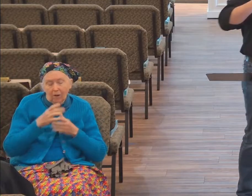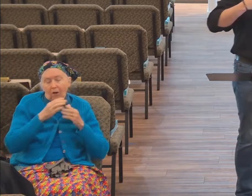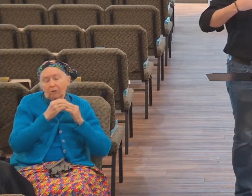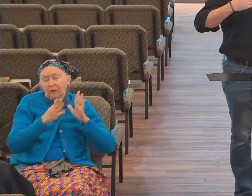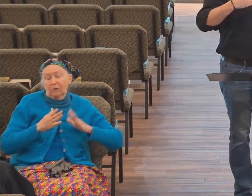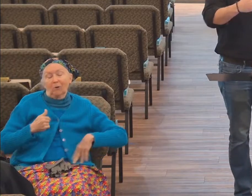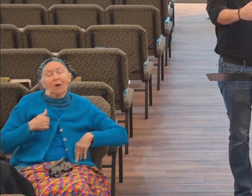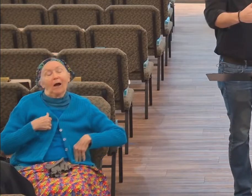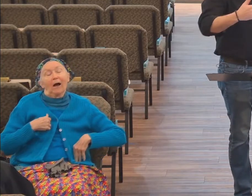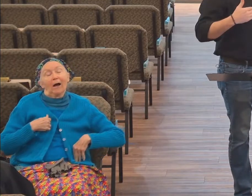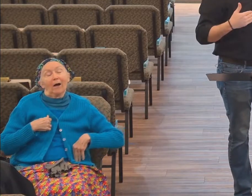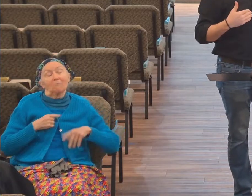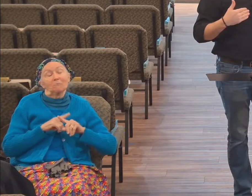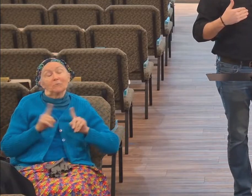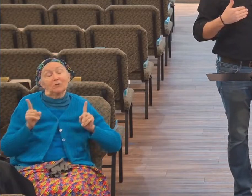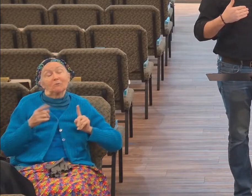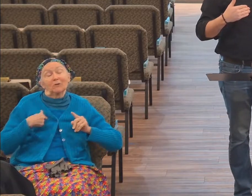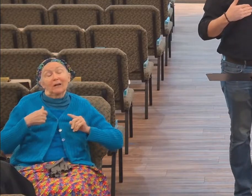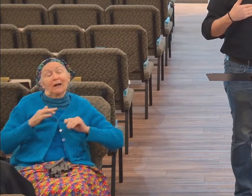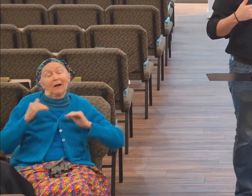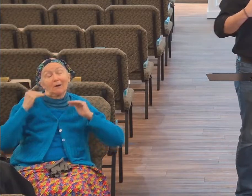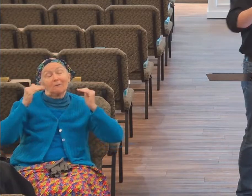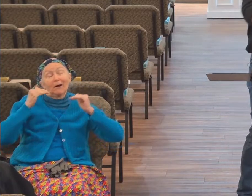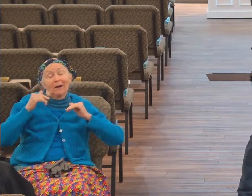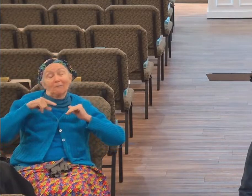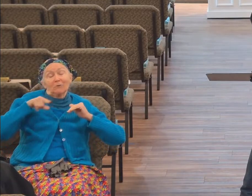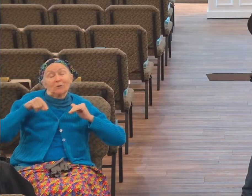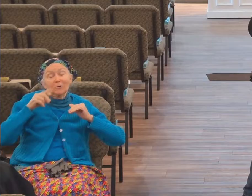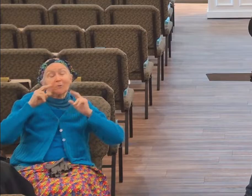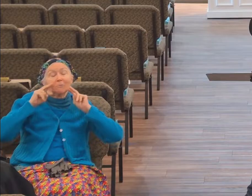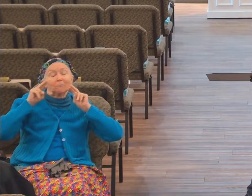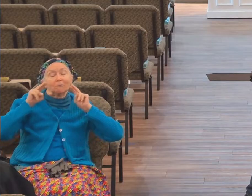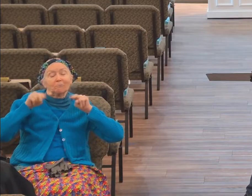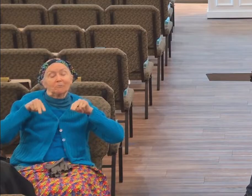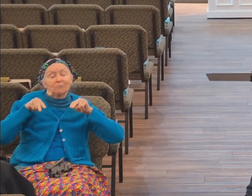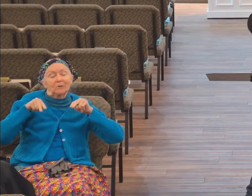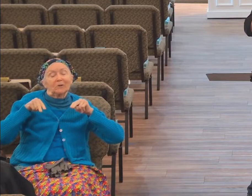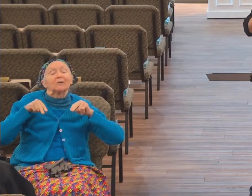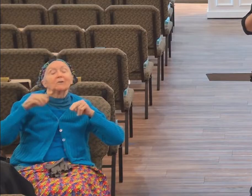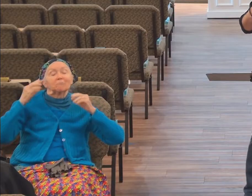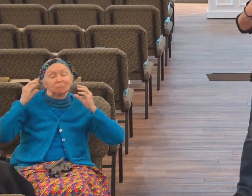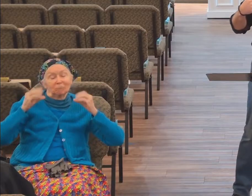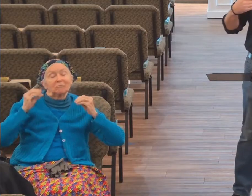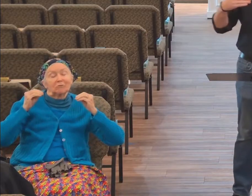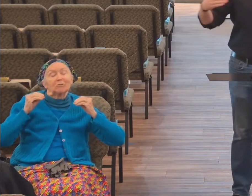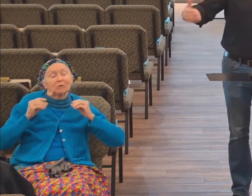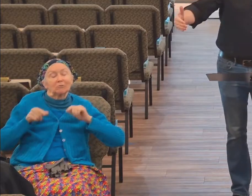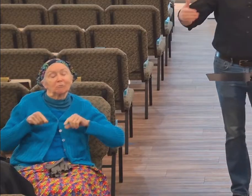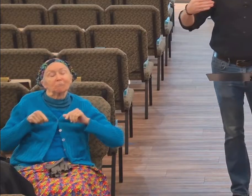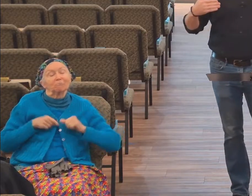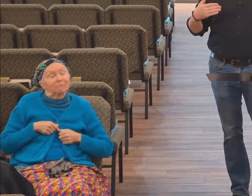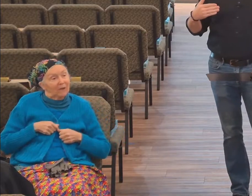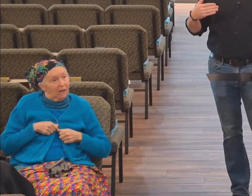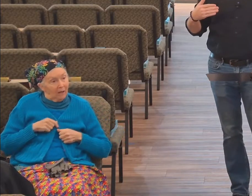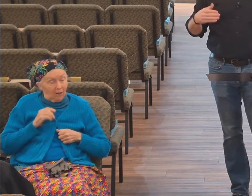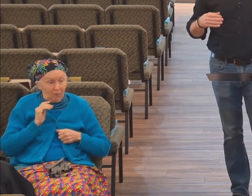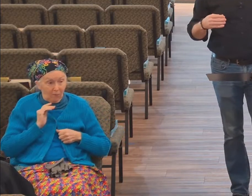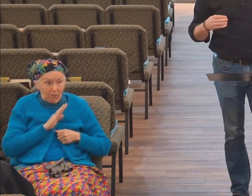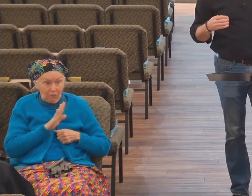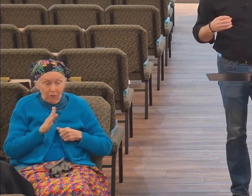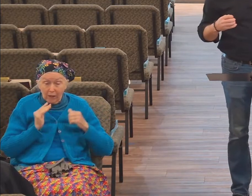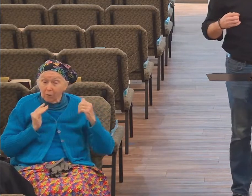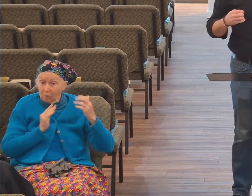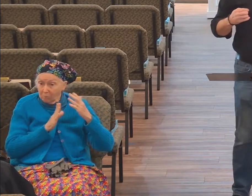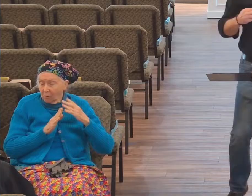you, and they're higher than you, right? And they look at you the same, and they teach you the same, right? Their approach is of the same